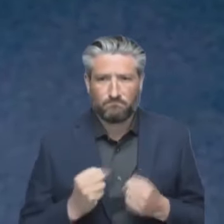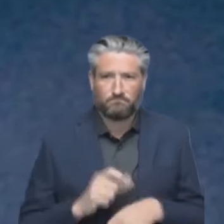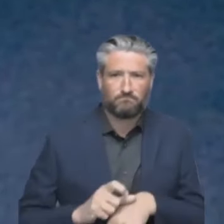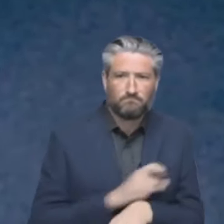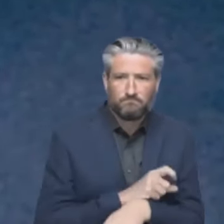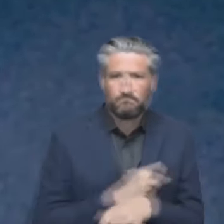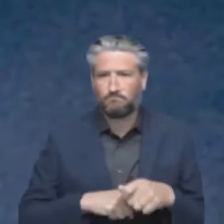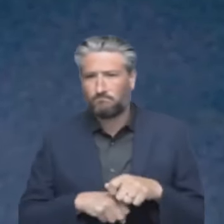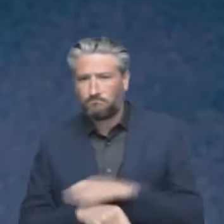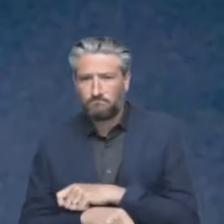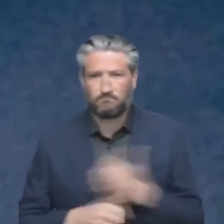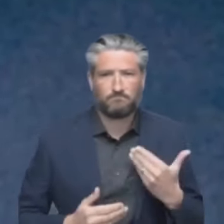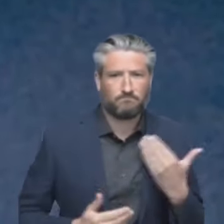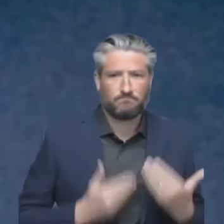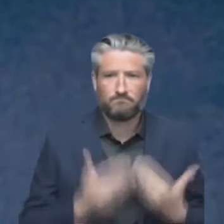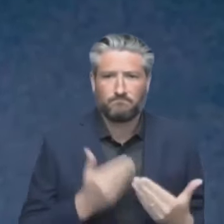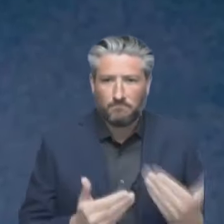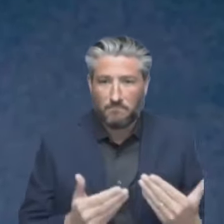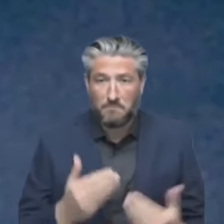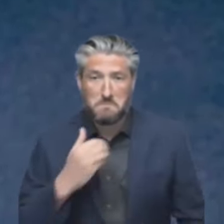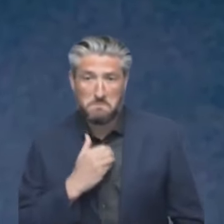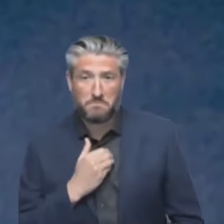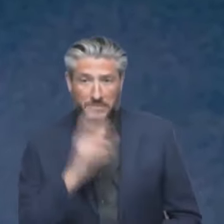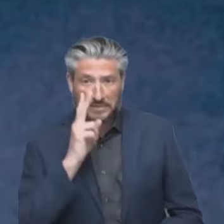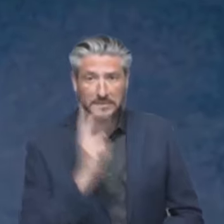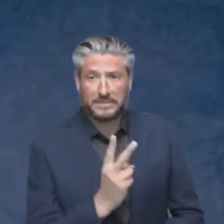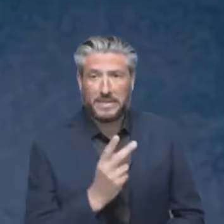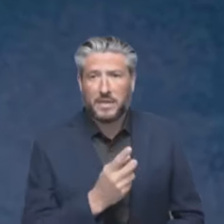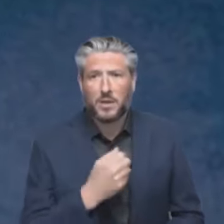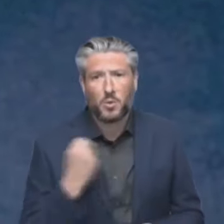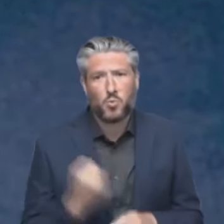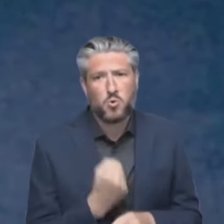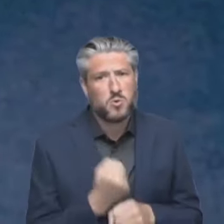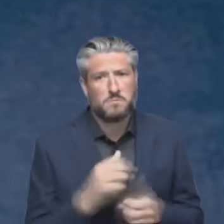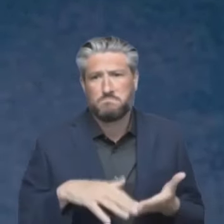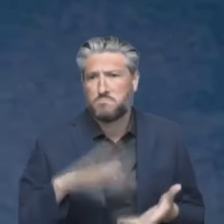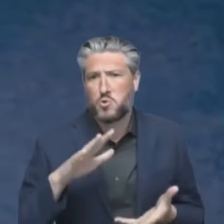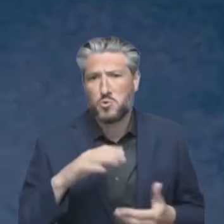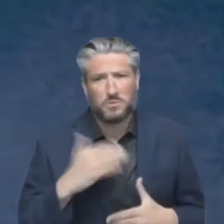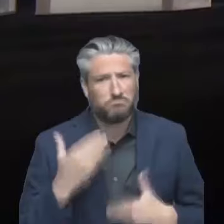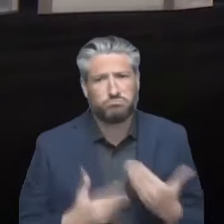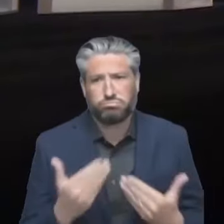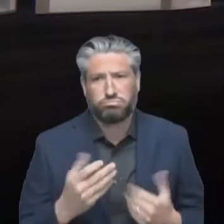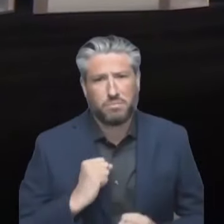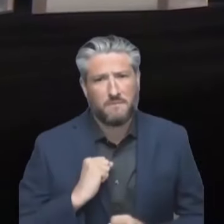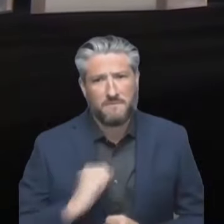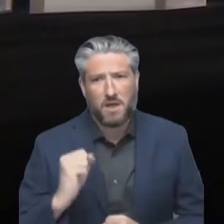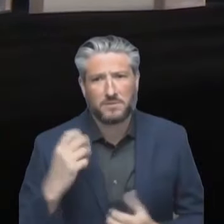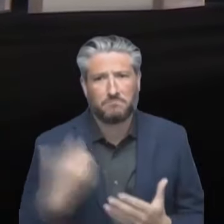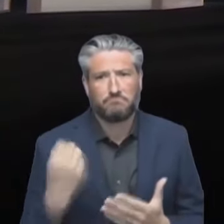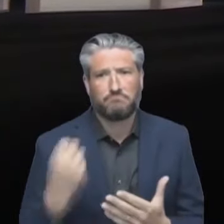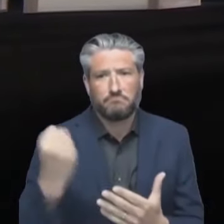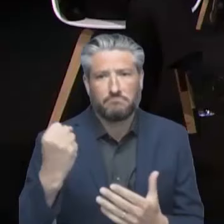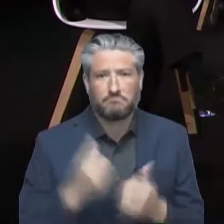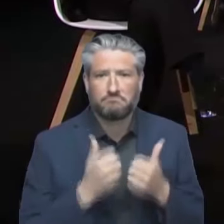I can testify, the working meetings have become longer and they have become much more productive. I would like to express my gratitude to all